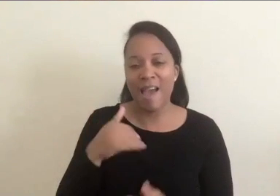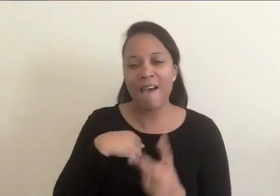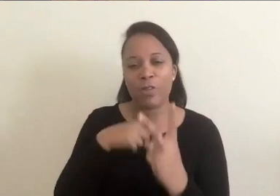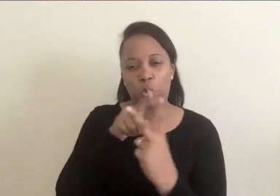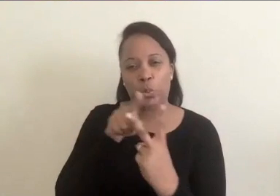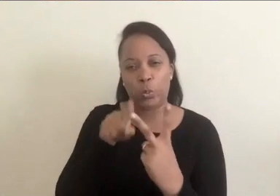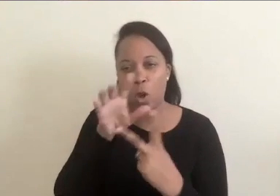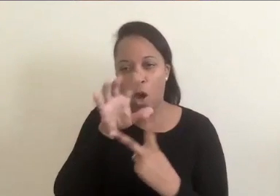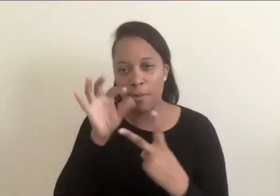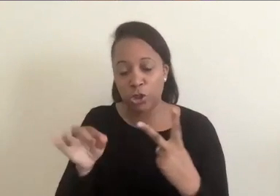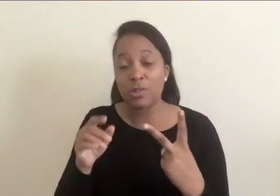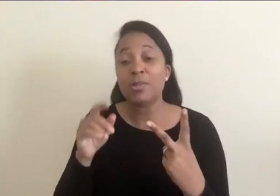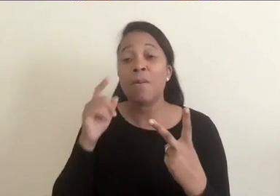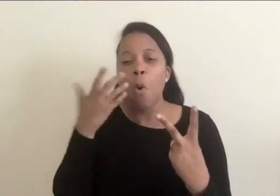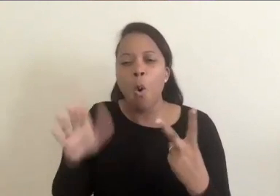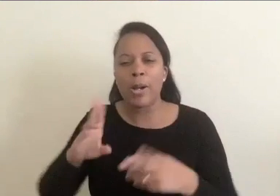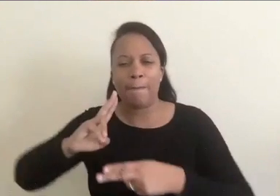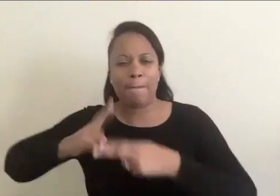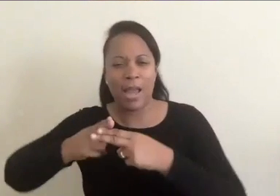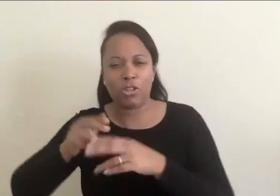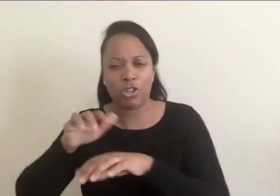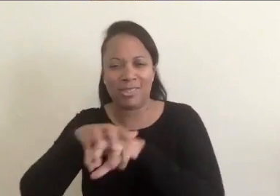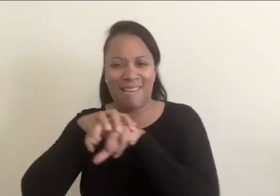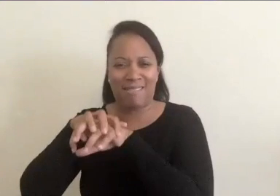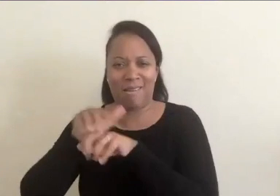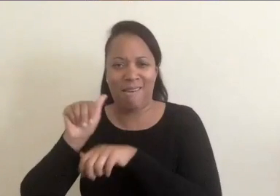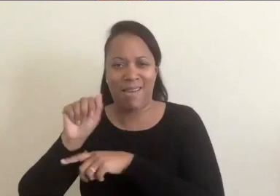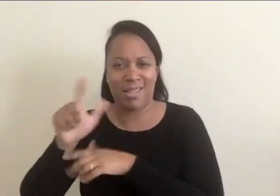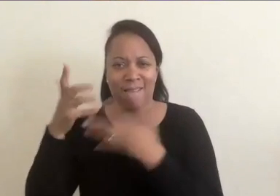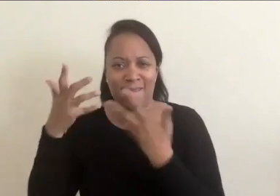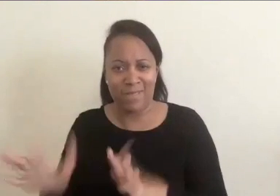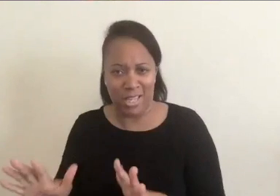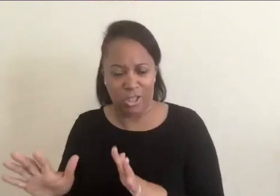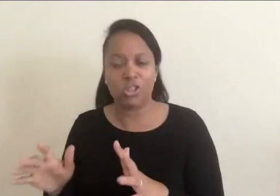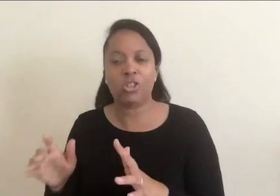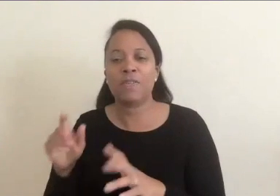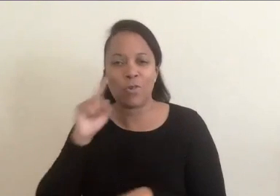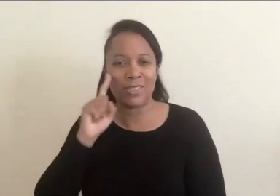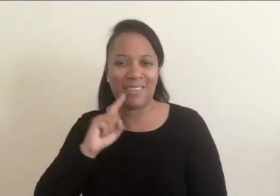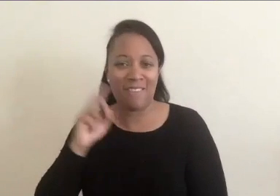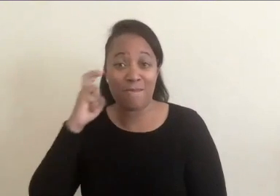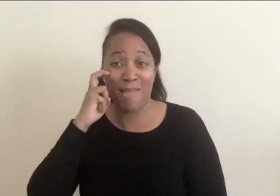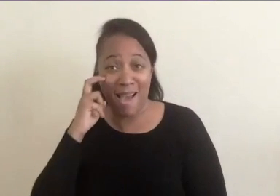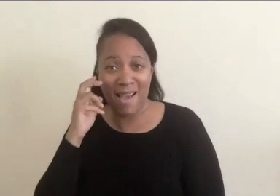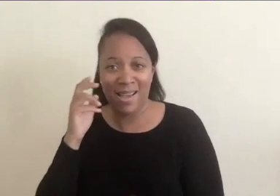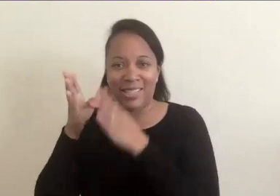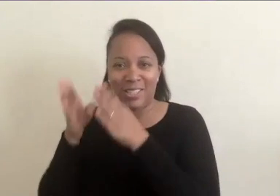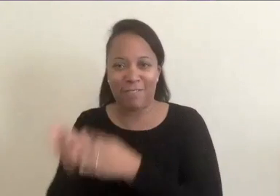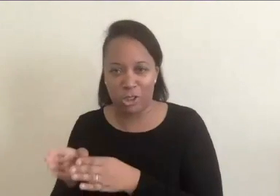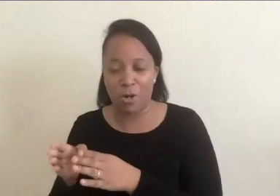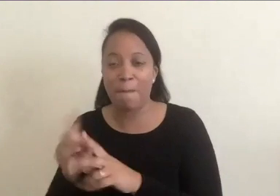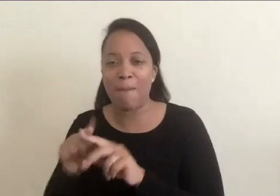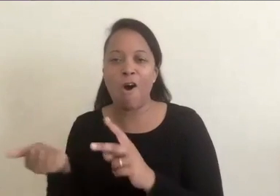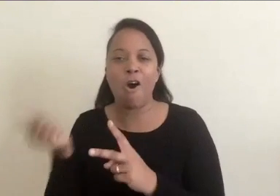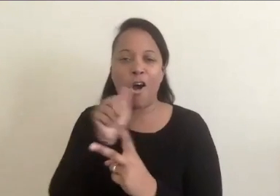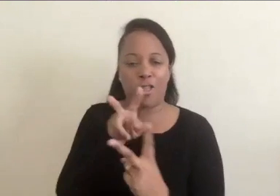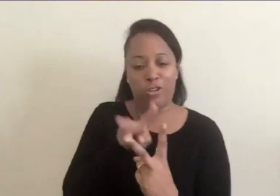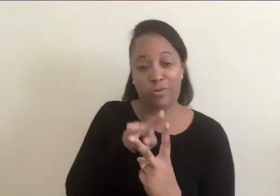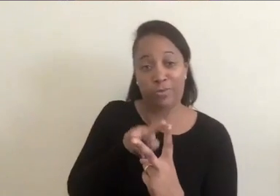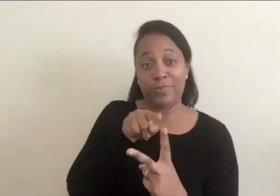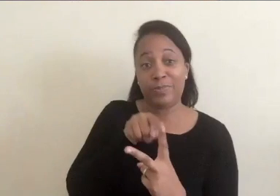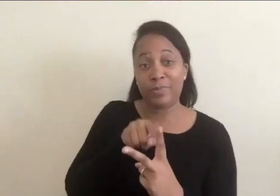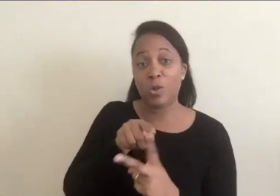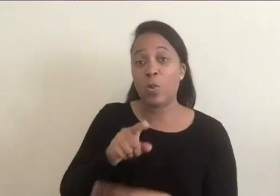in addition to the tactile ASL for the deafblind individuals that I mentioned a moment ago. They